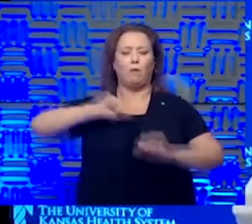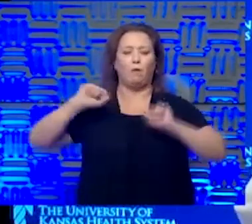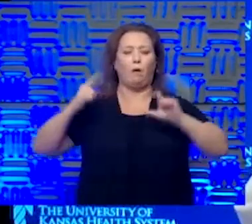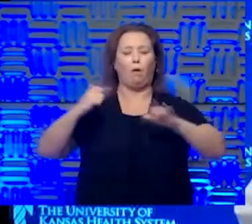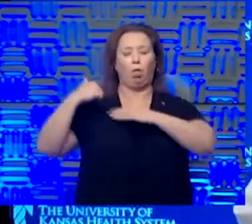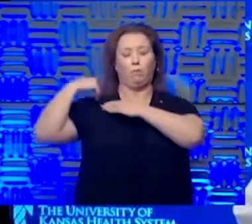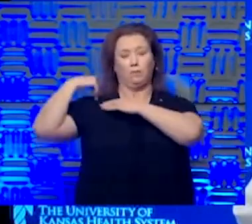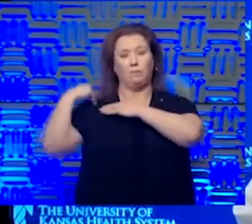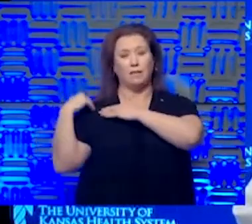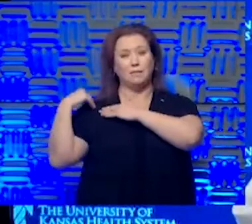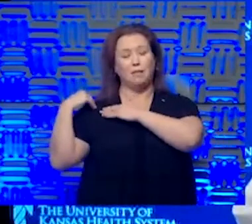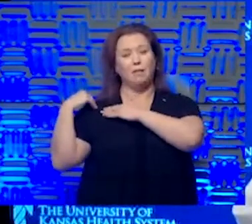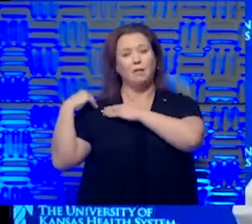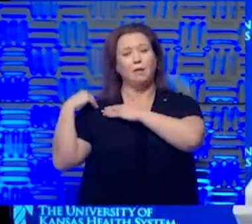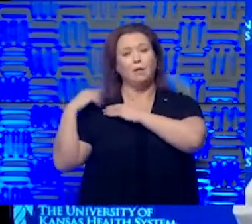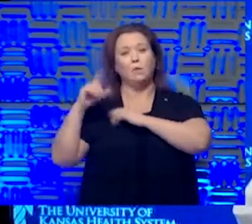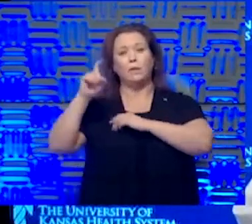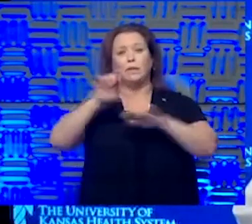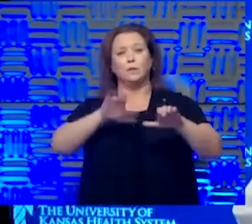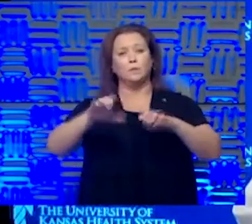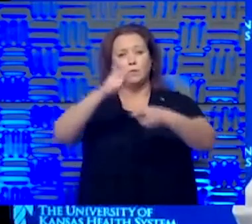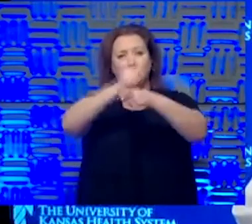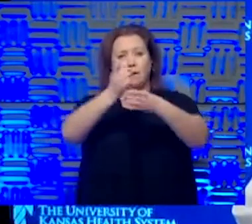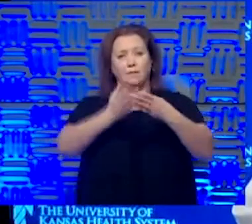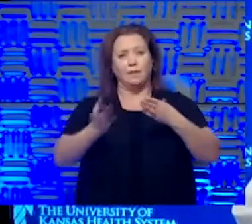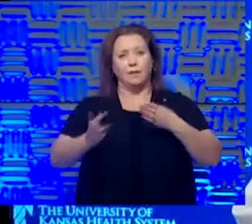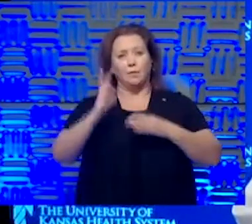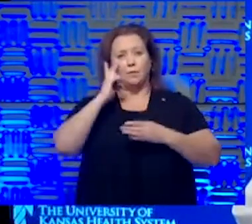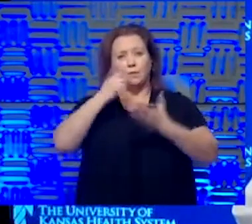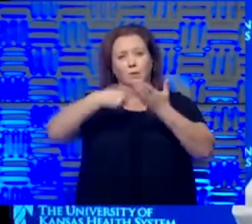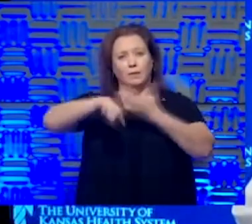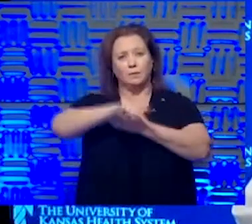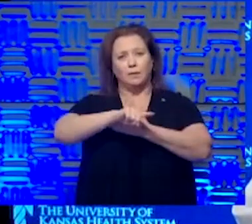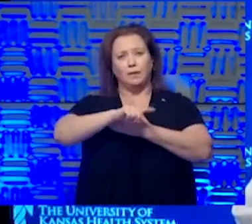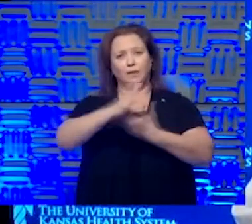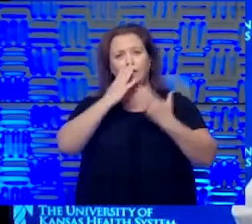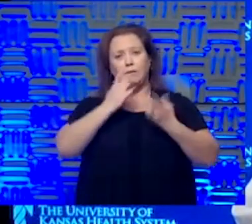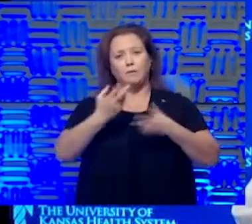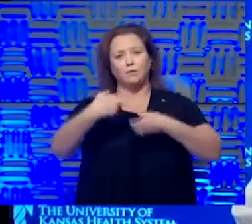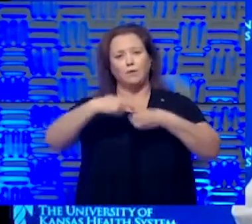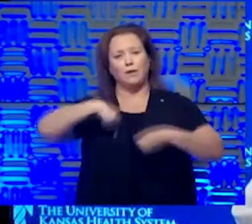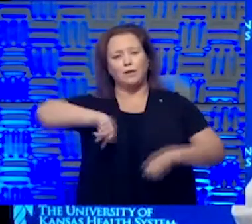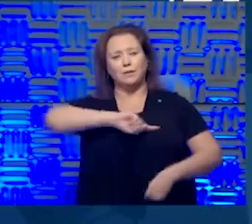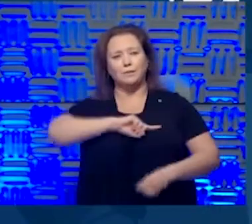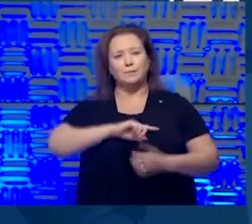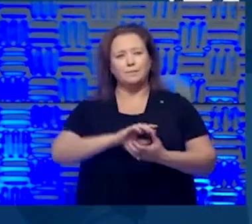We have to do the right thing." We'll see you next week. Thanks for being with us.